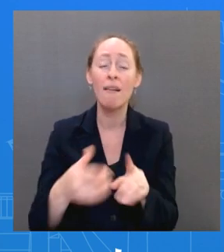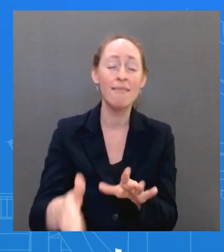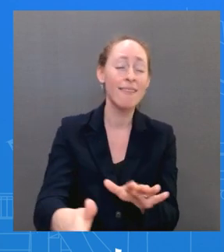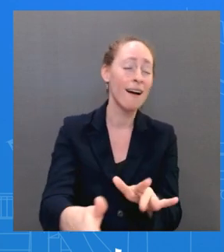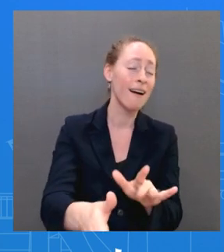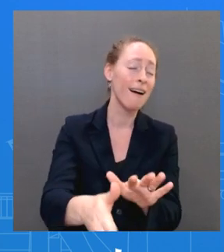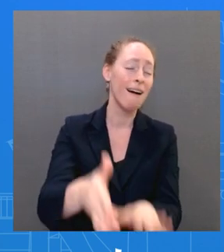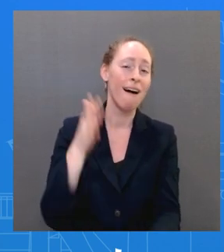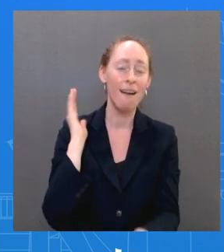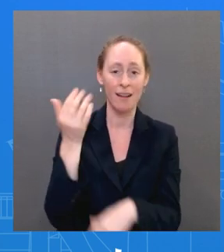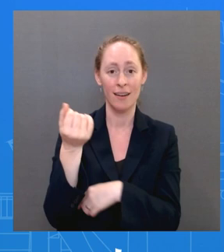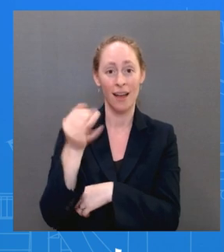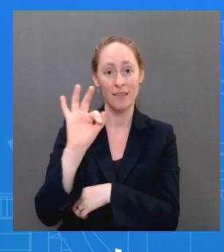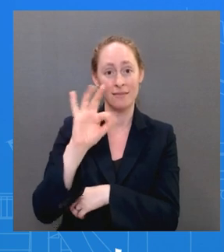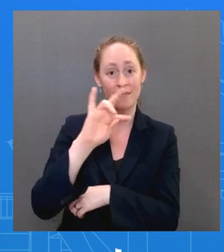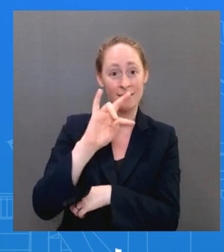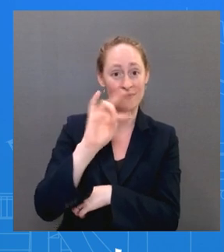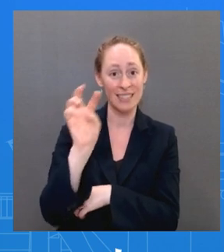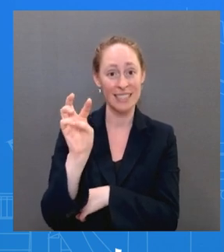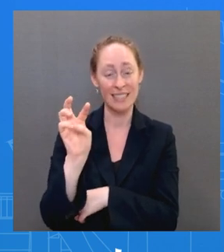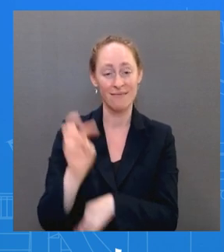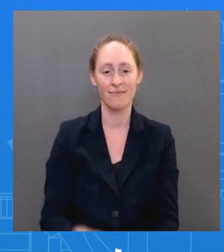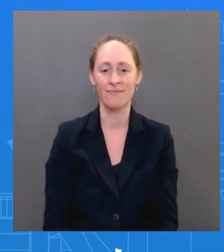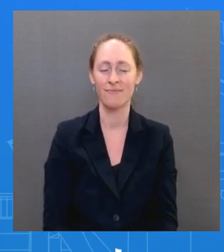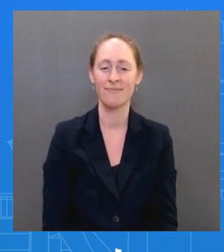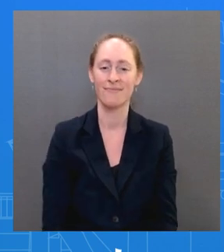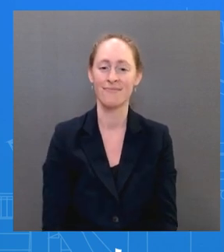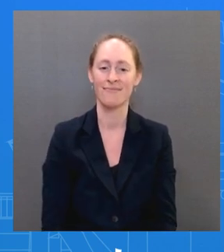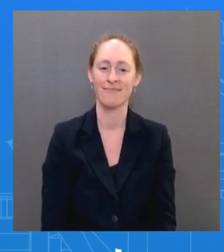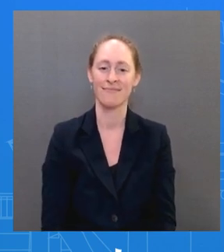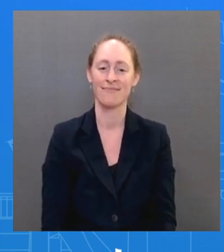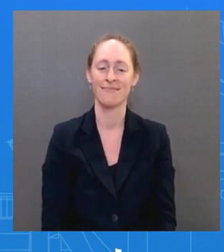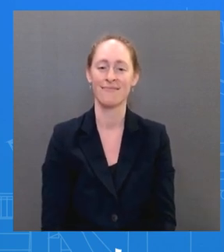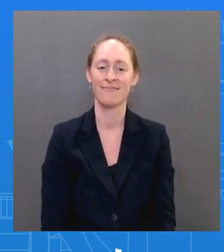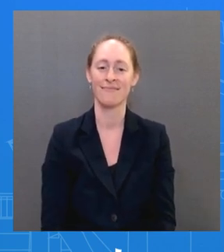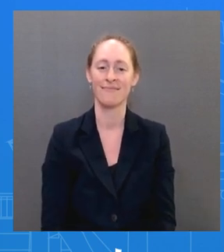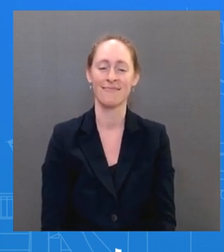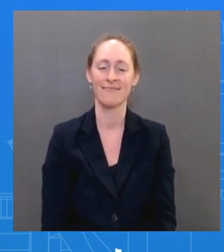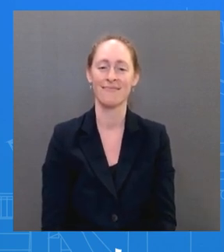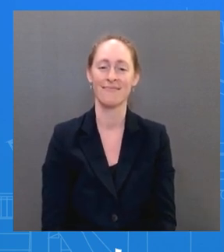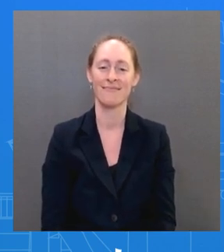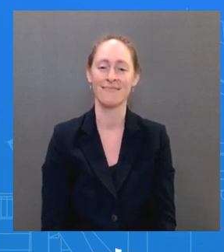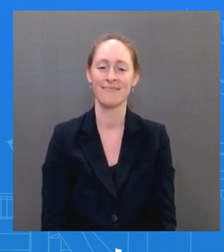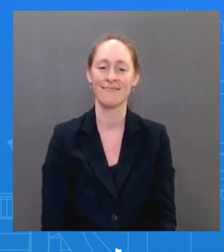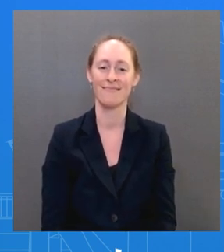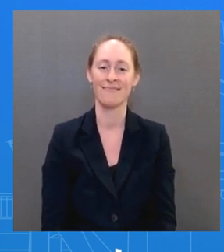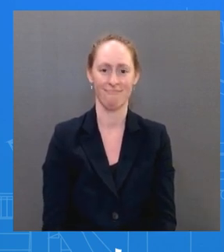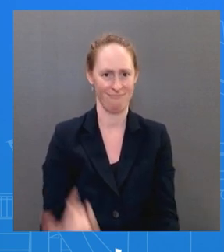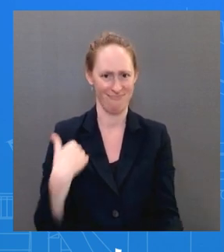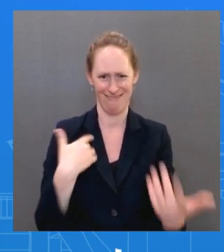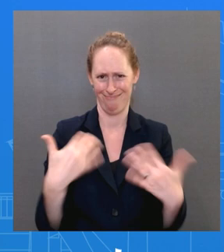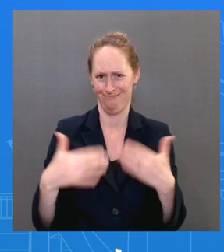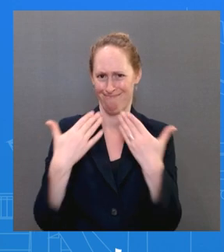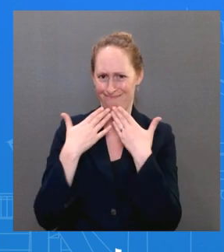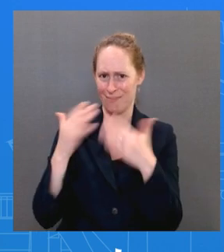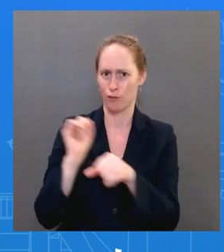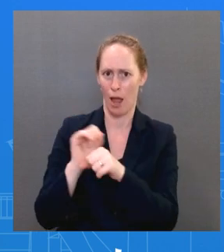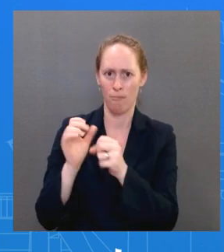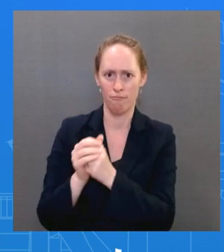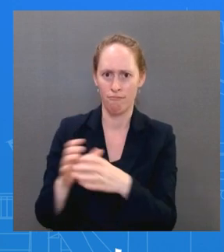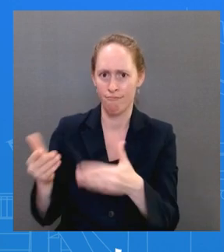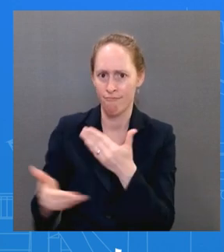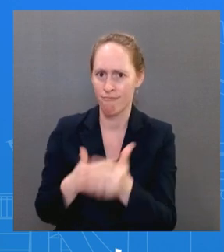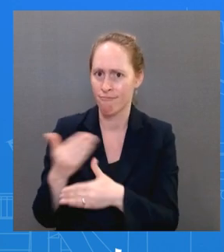low in 8 states. So again, the strength of our labor market, along with the economic indicators, is not what we generally